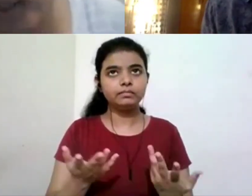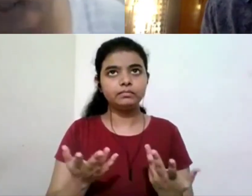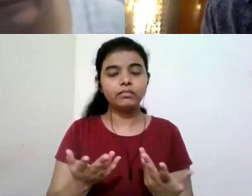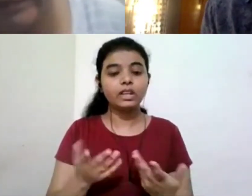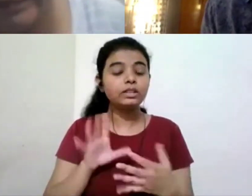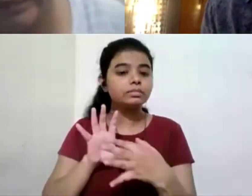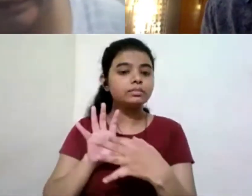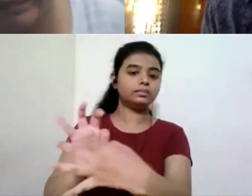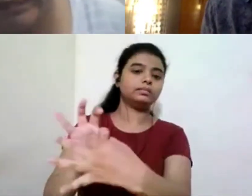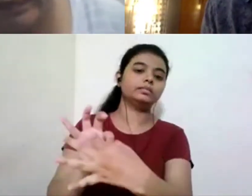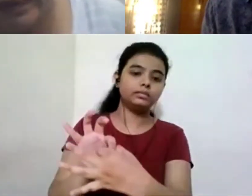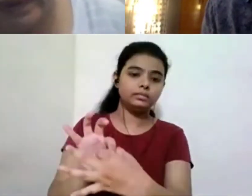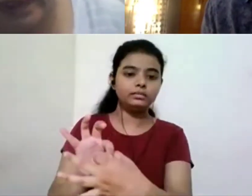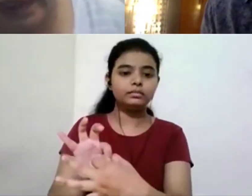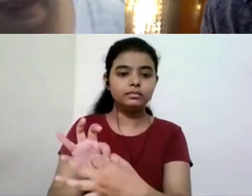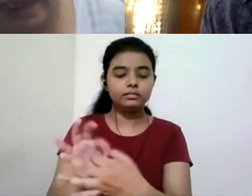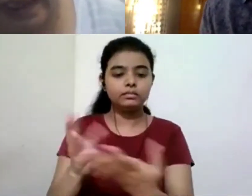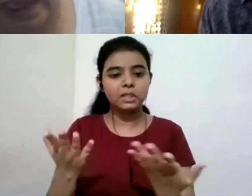connection